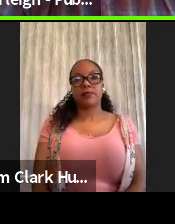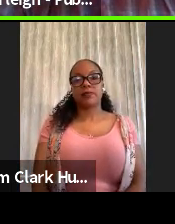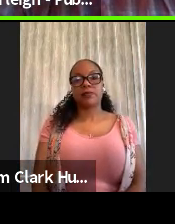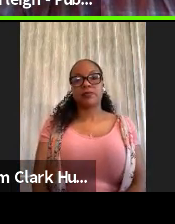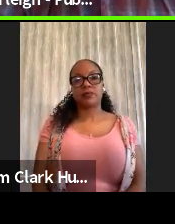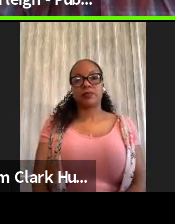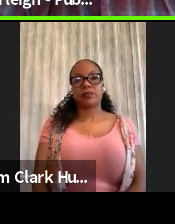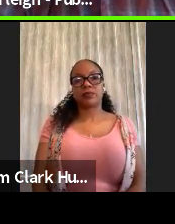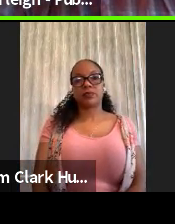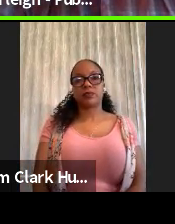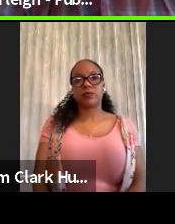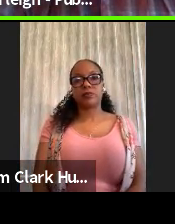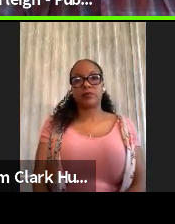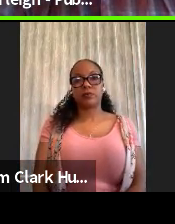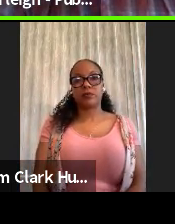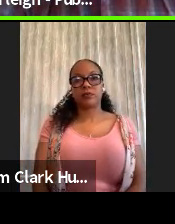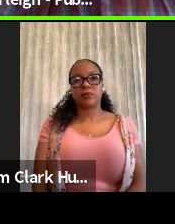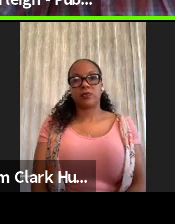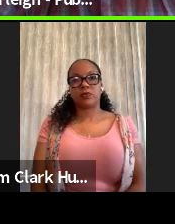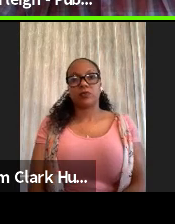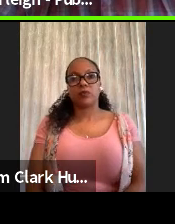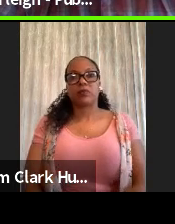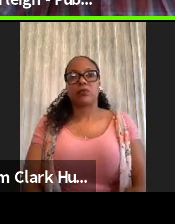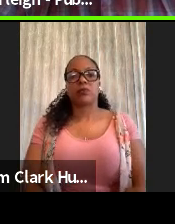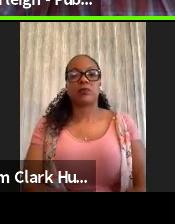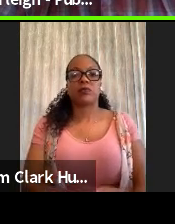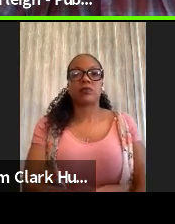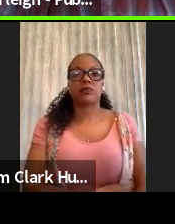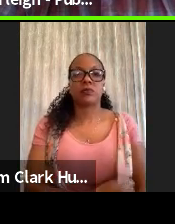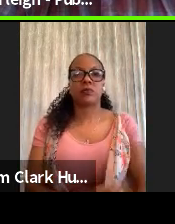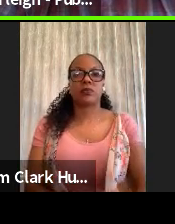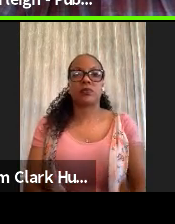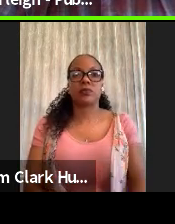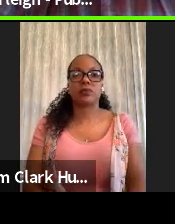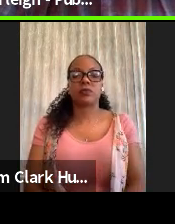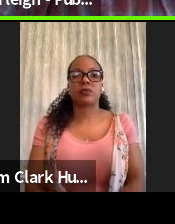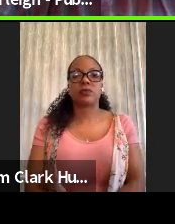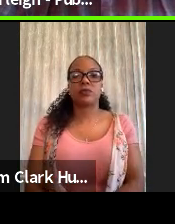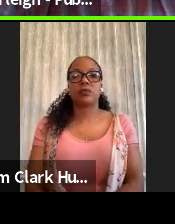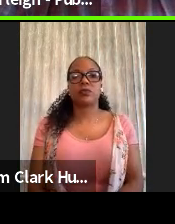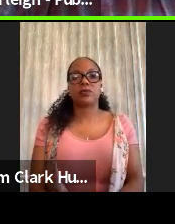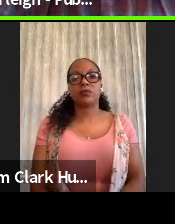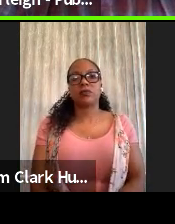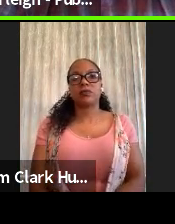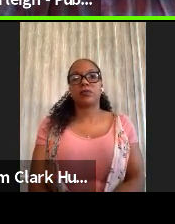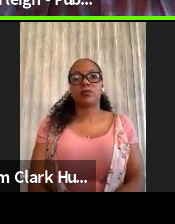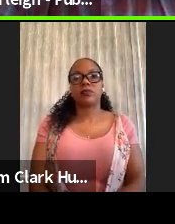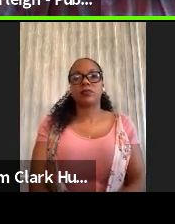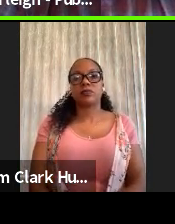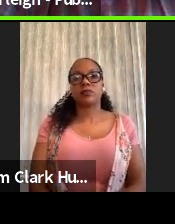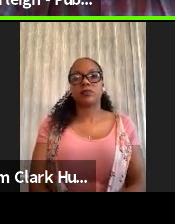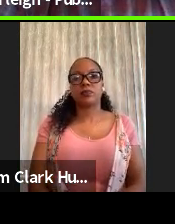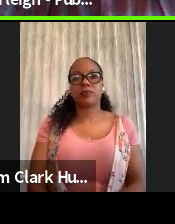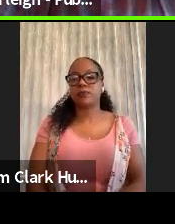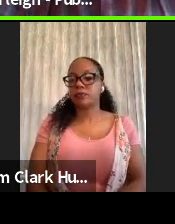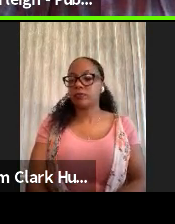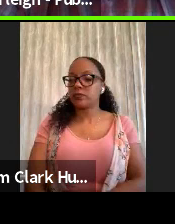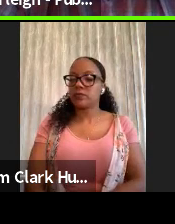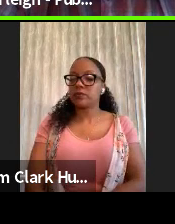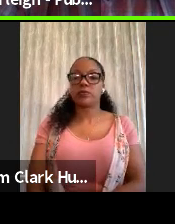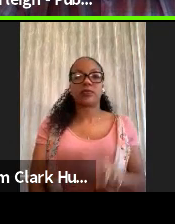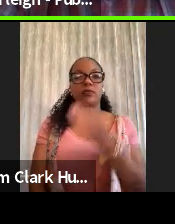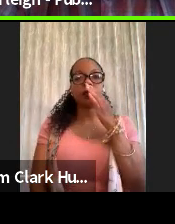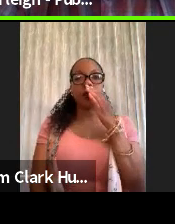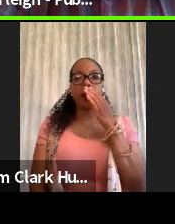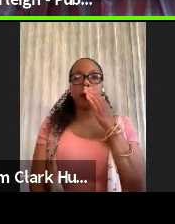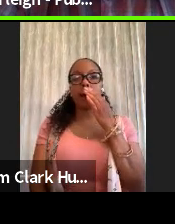seen, EHOC has worked with Washington University, Legal Services of Eastern Missouri, and others over the past few years on a